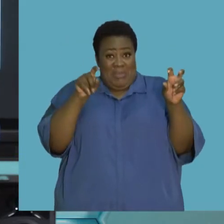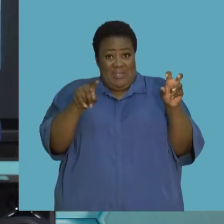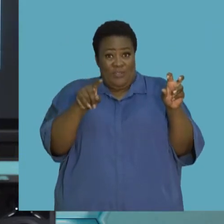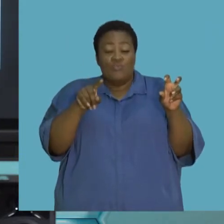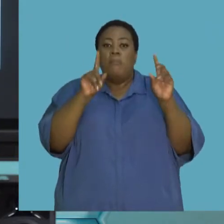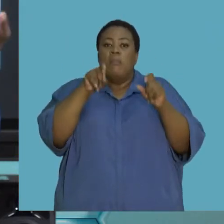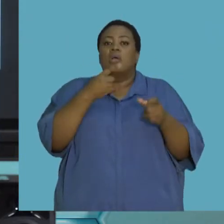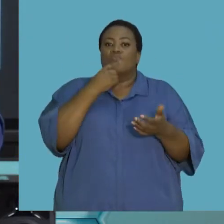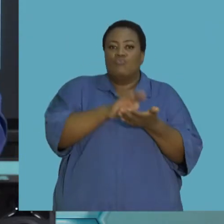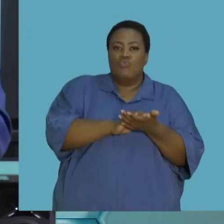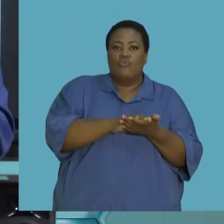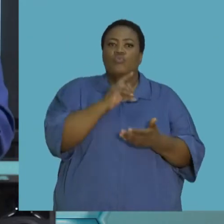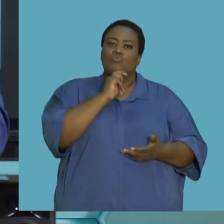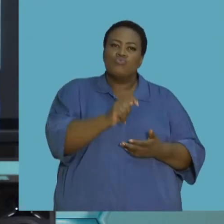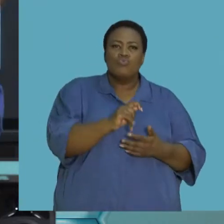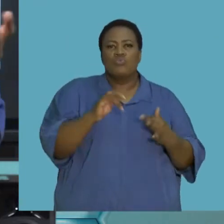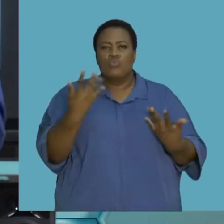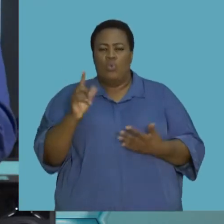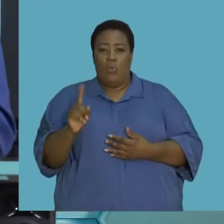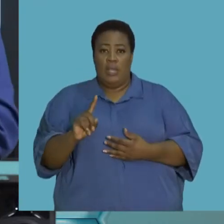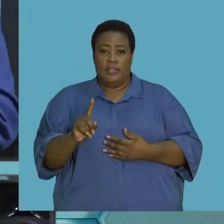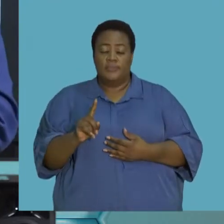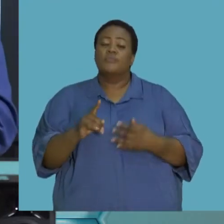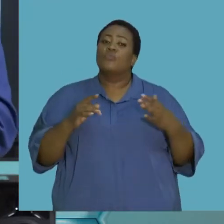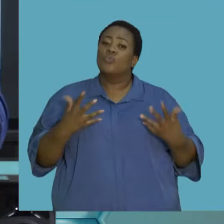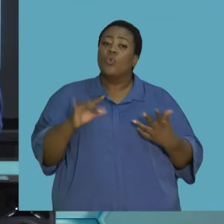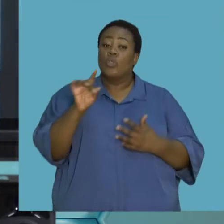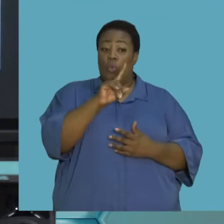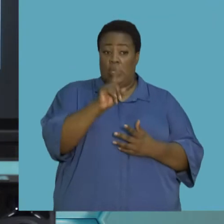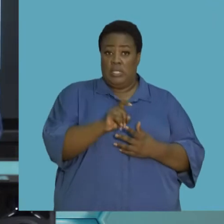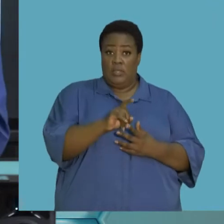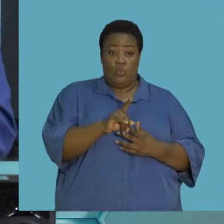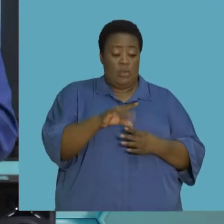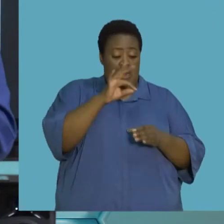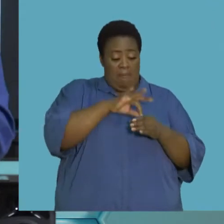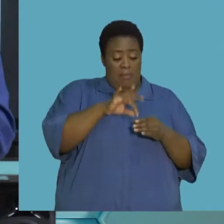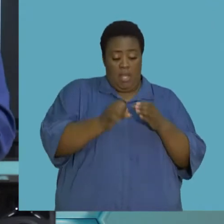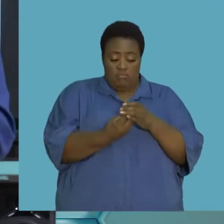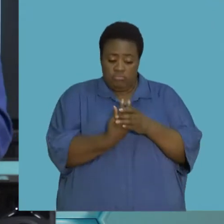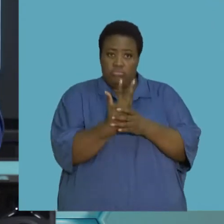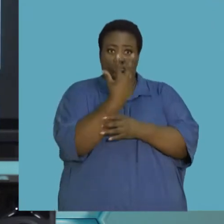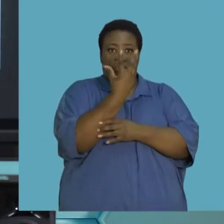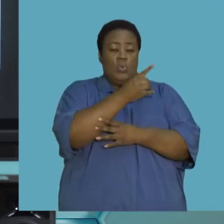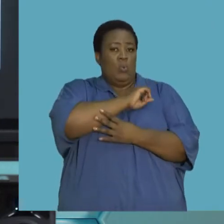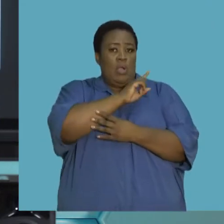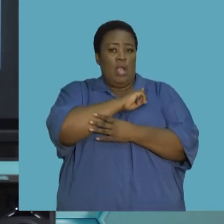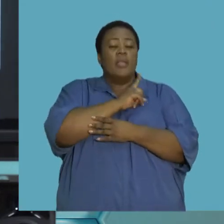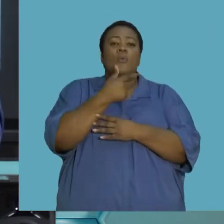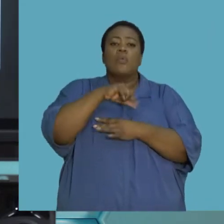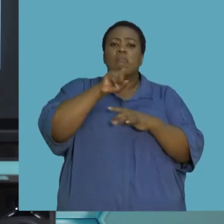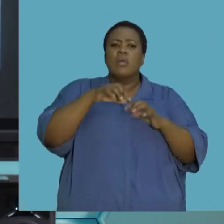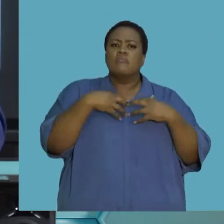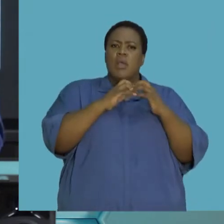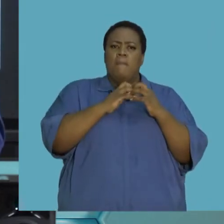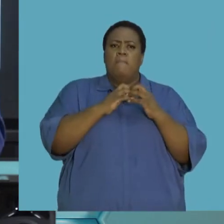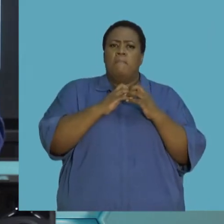investigation. So in the case of the question that we asked at the beginning, why do plants grow upwards? Well, we've got to come up with